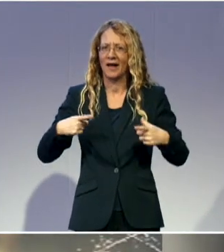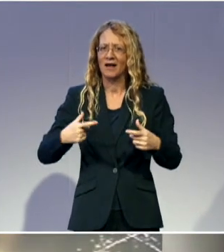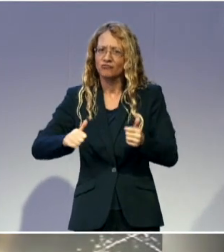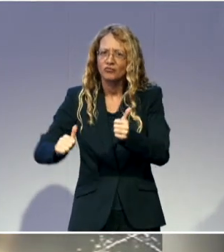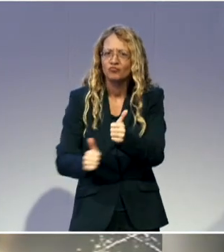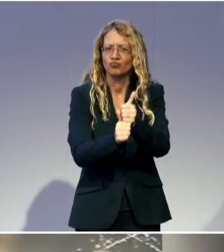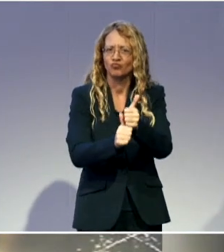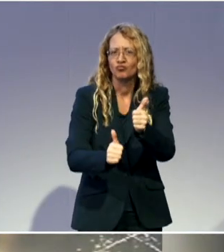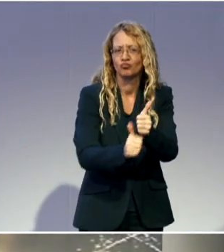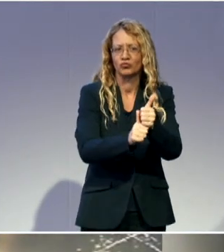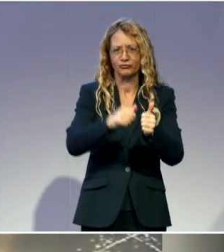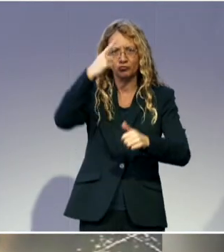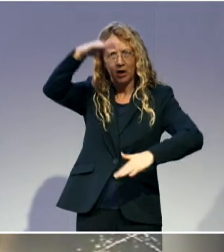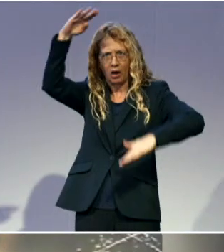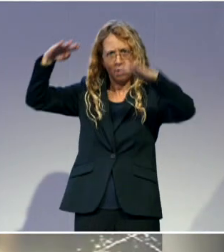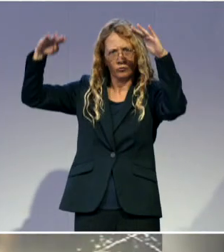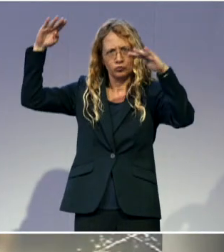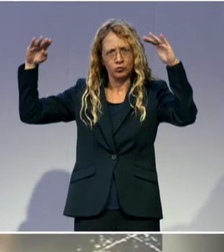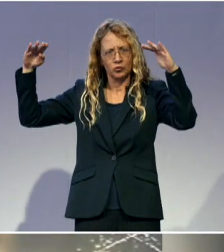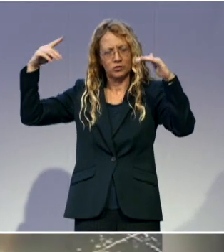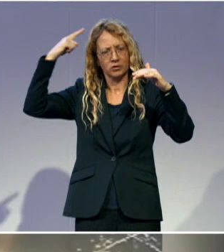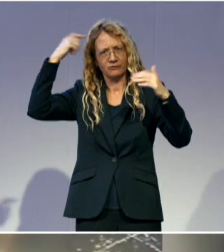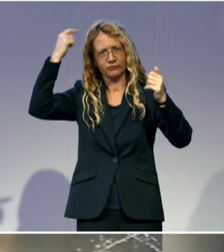have a choice of who to live with and what support they